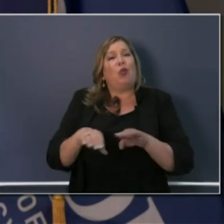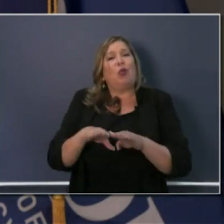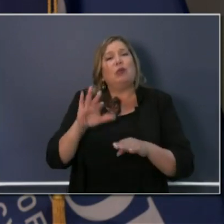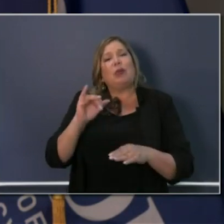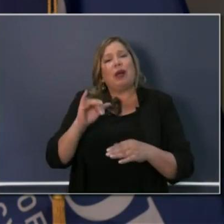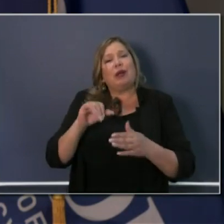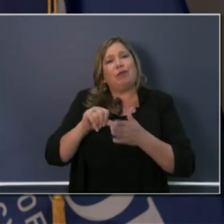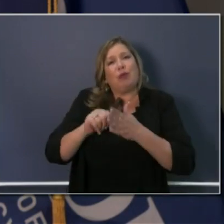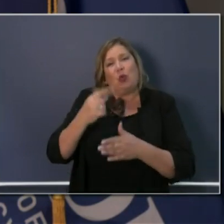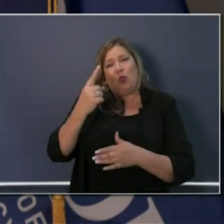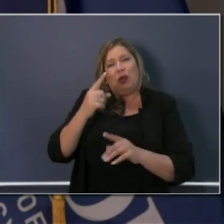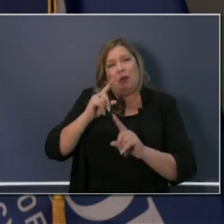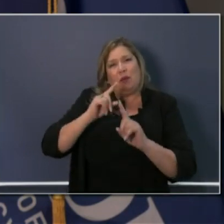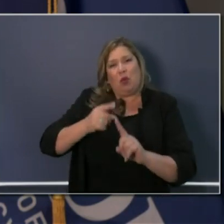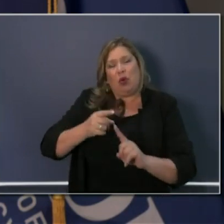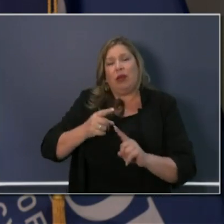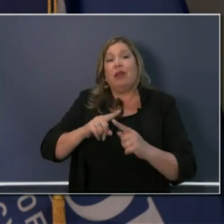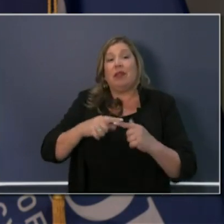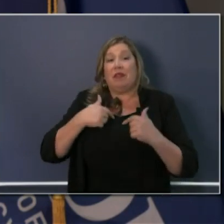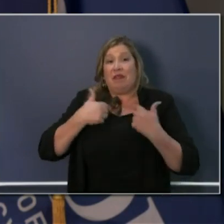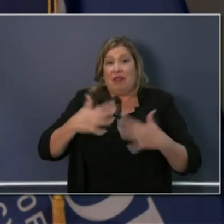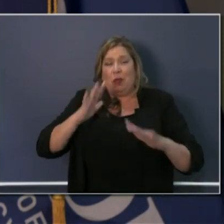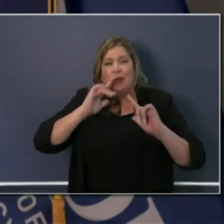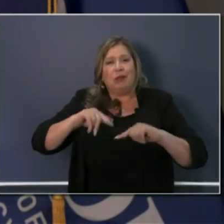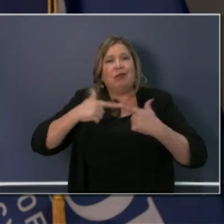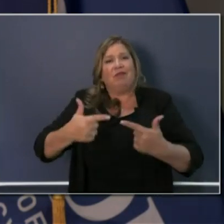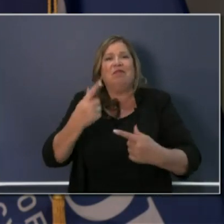course, happily answer all the questions we can get.